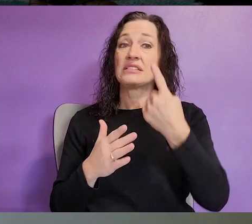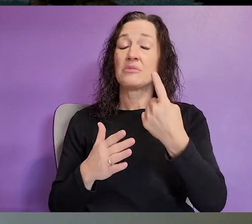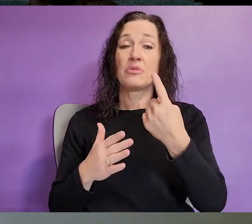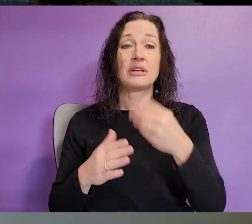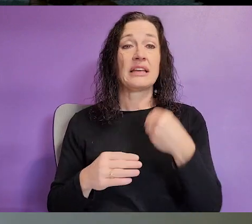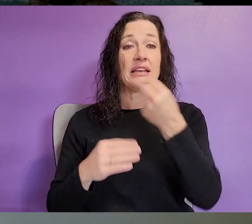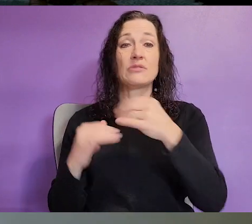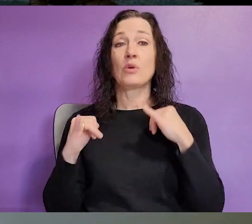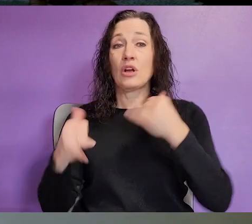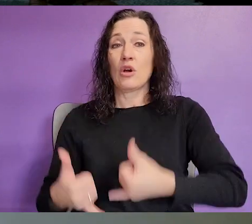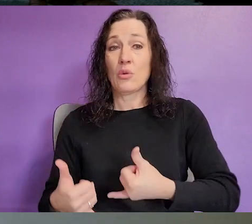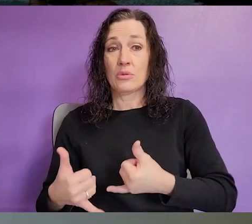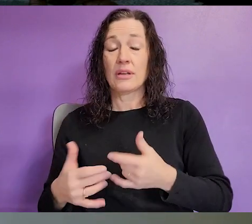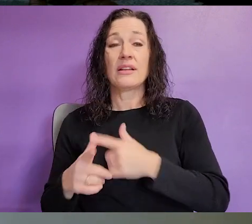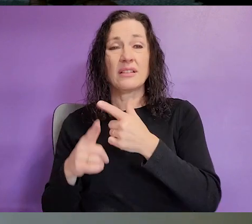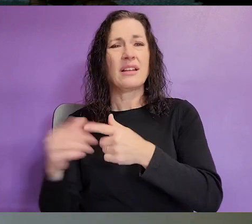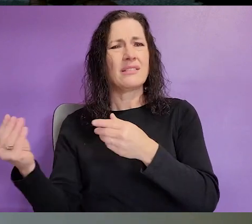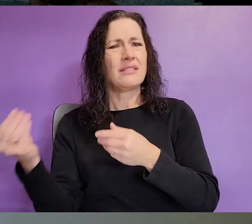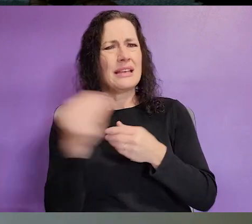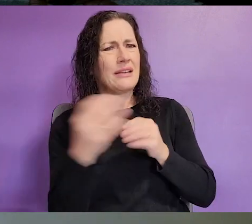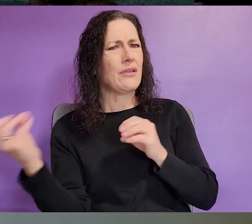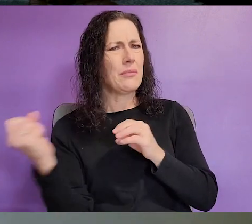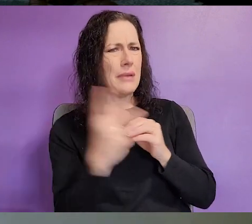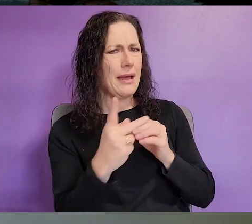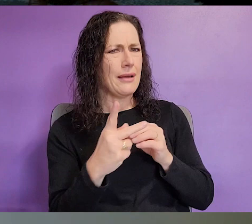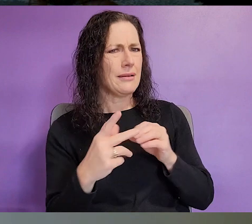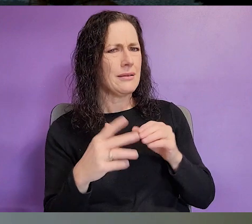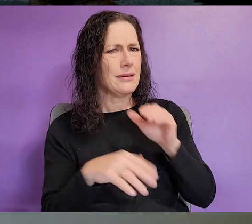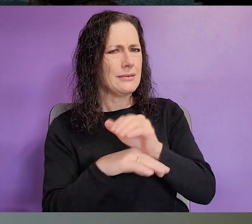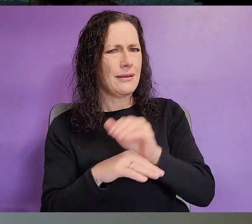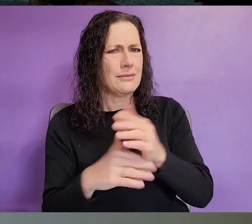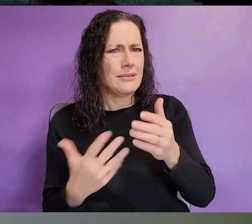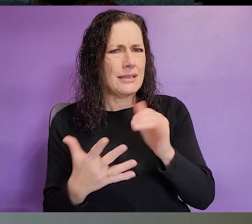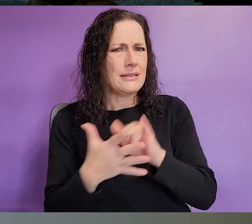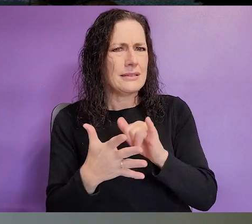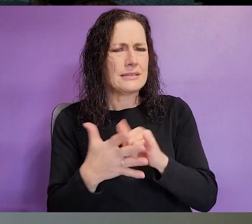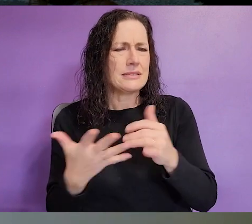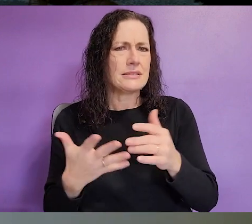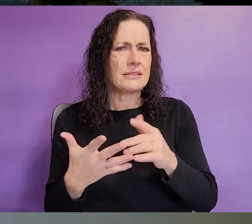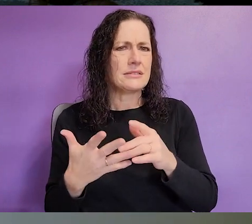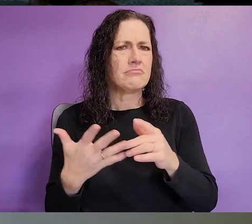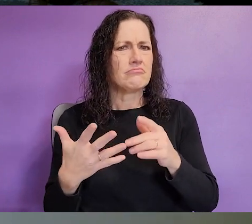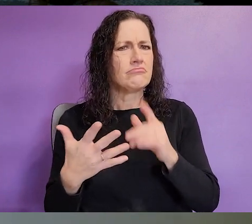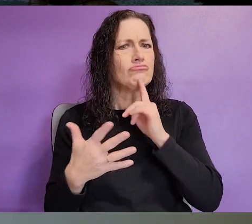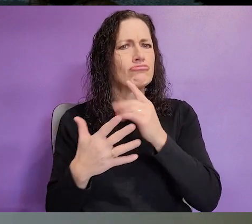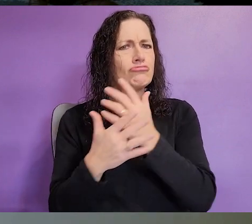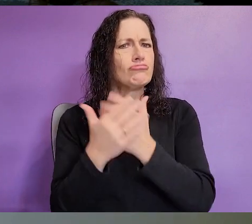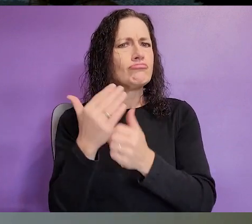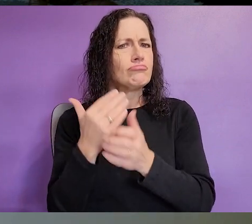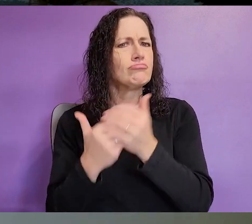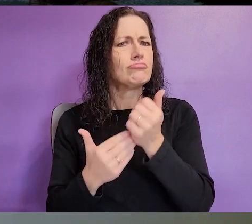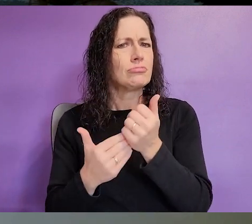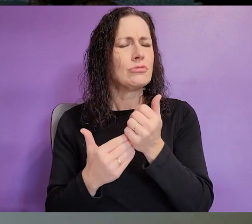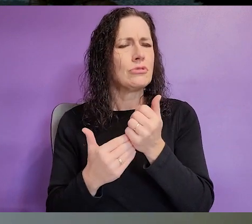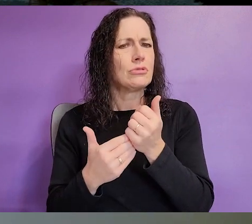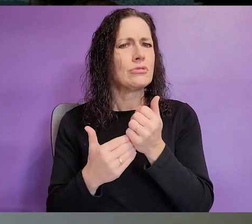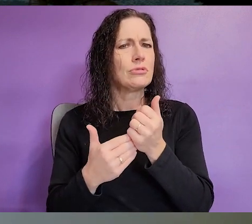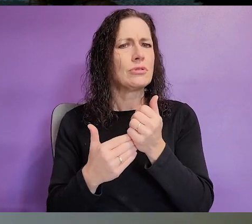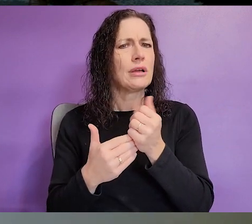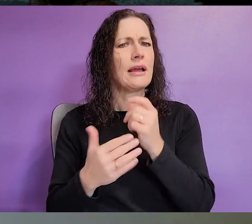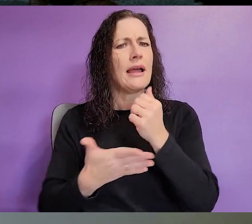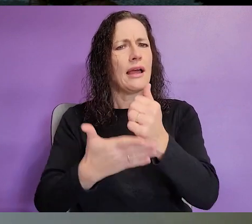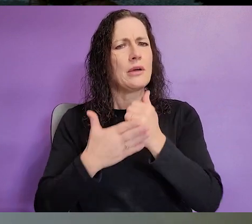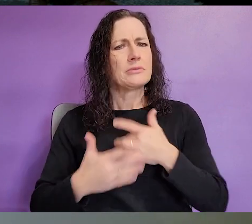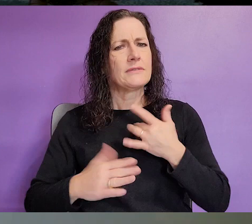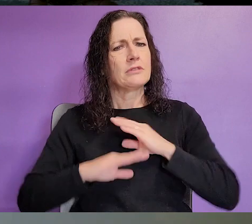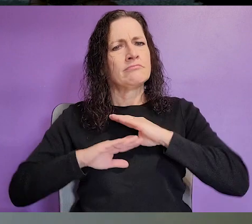as collateral, give them back at night. It's a very consoling reading.